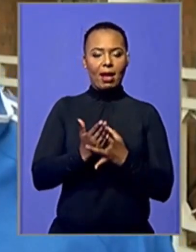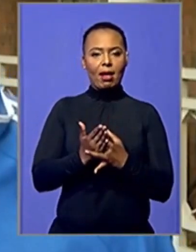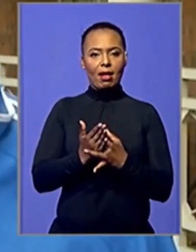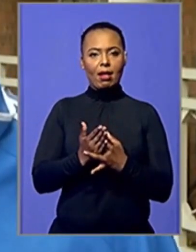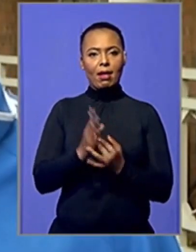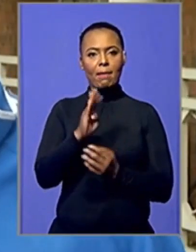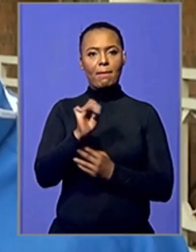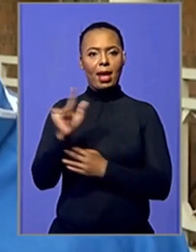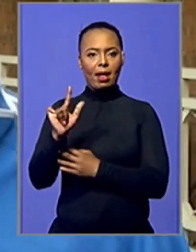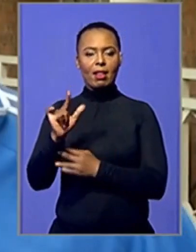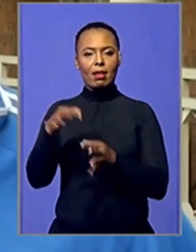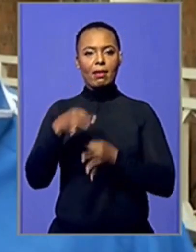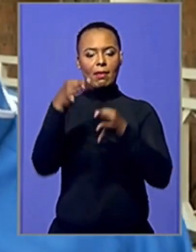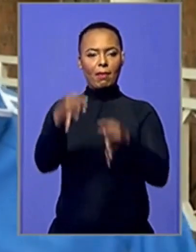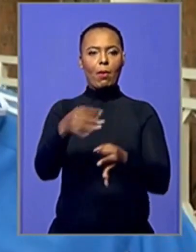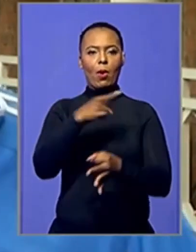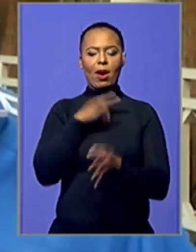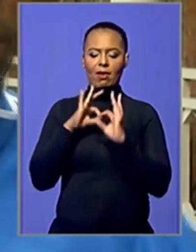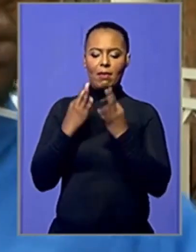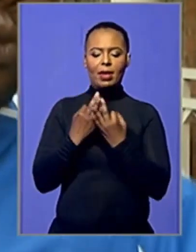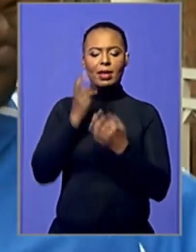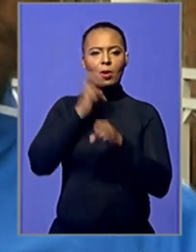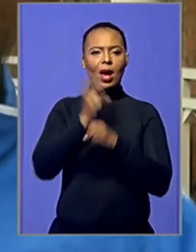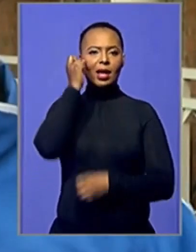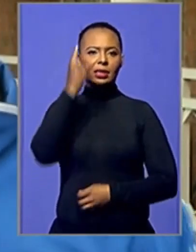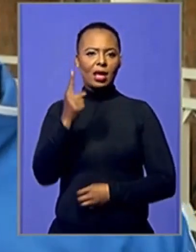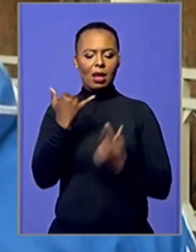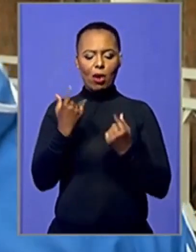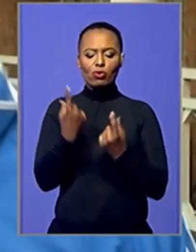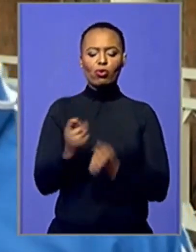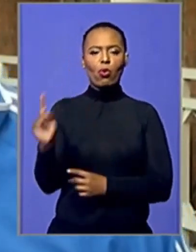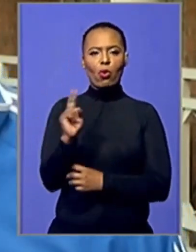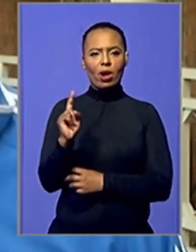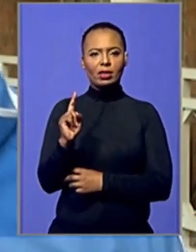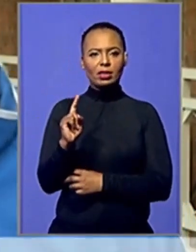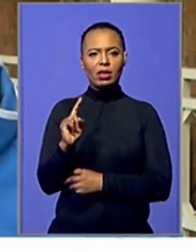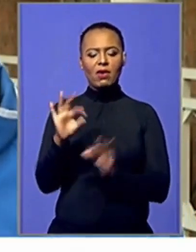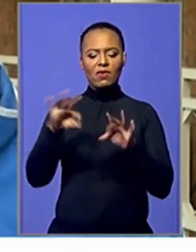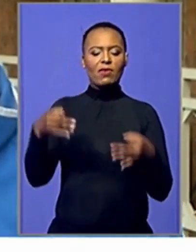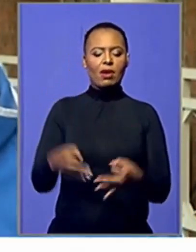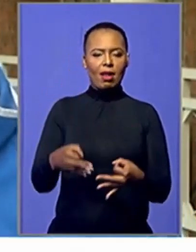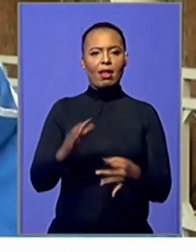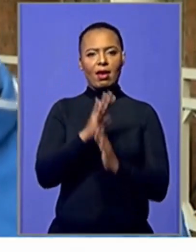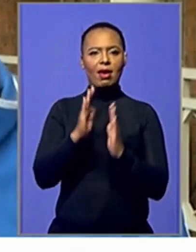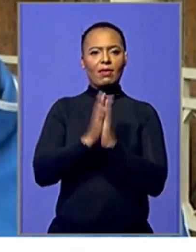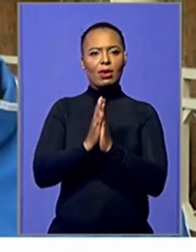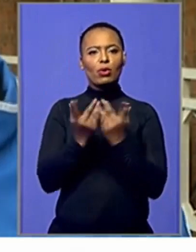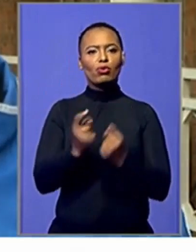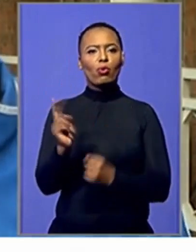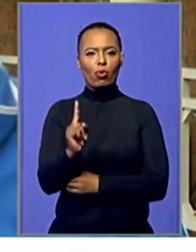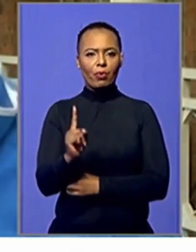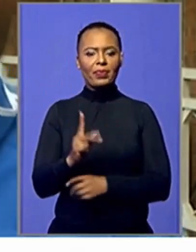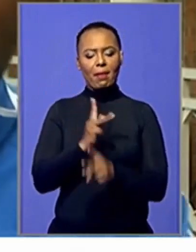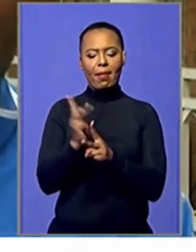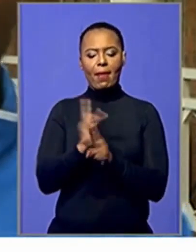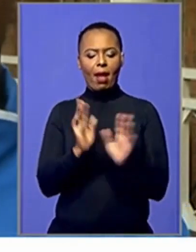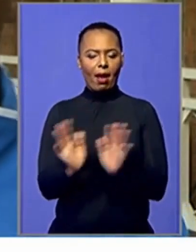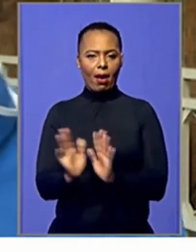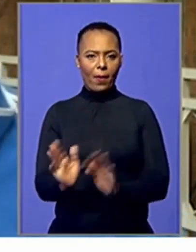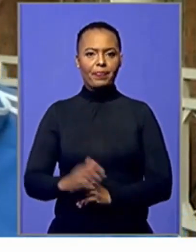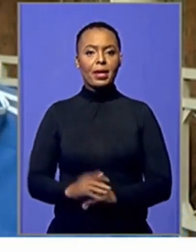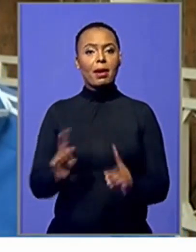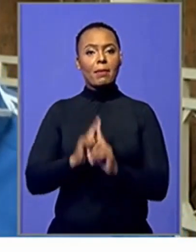family, to understand the narrative of what we're going to do with the burial and everything. In true story, we have to